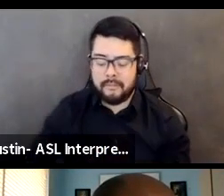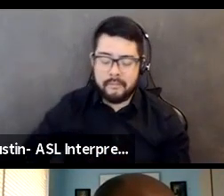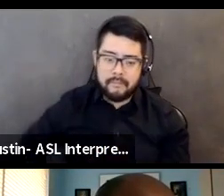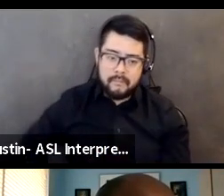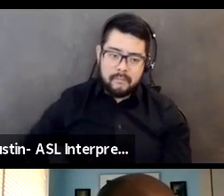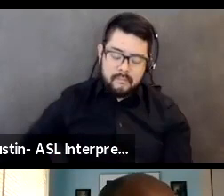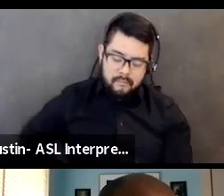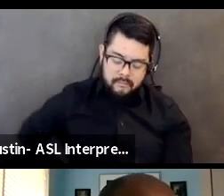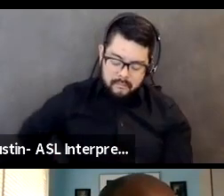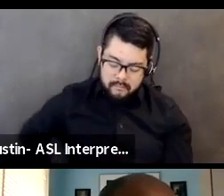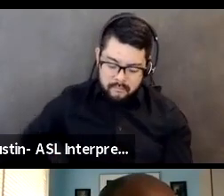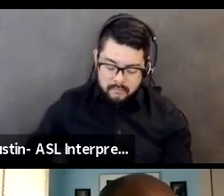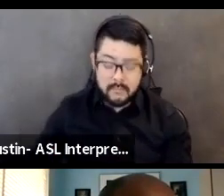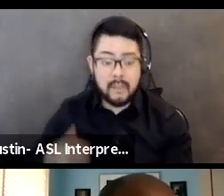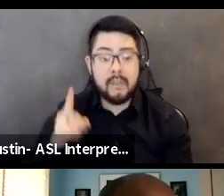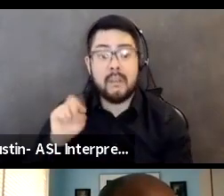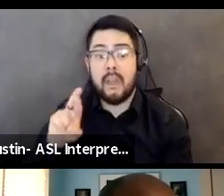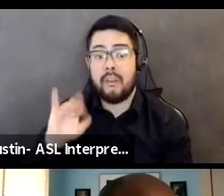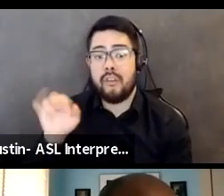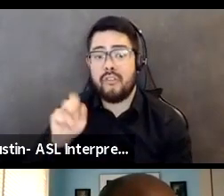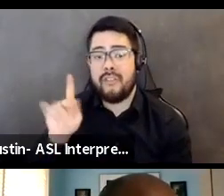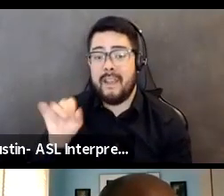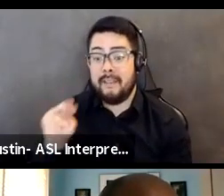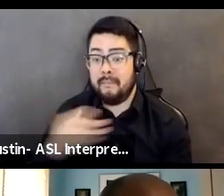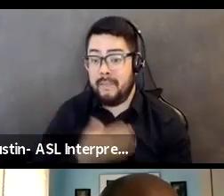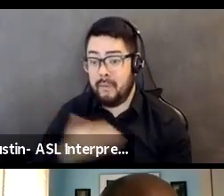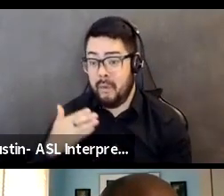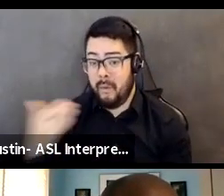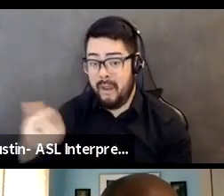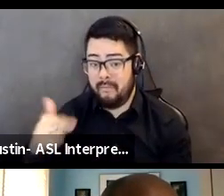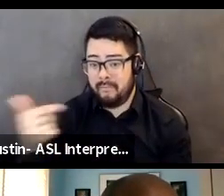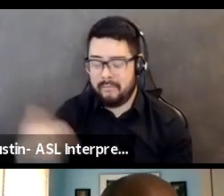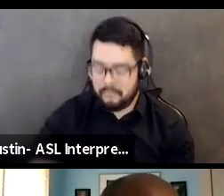dr jackson uh please begin